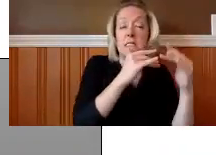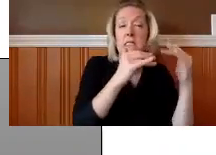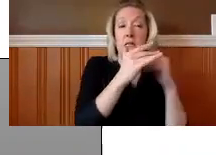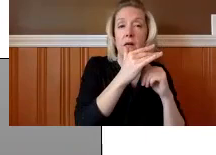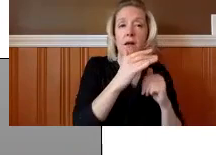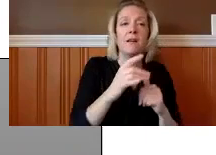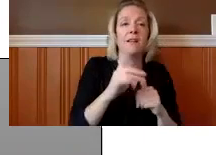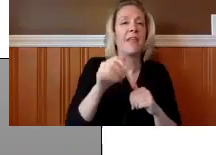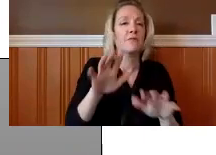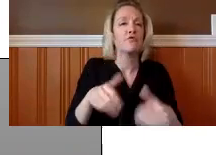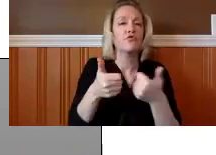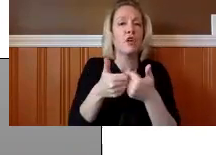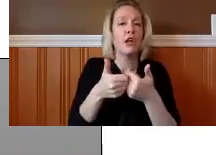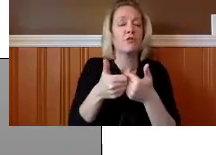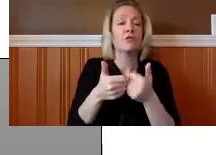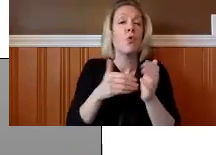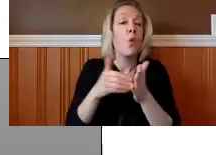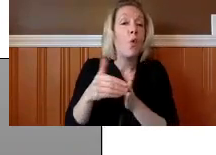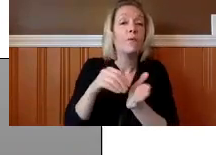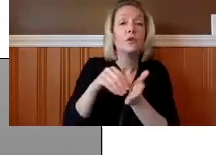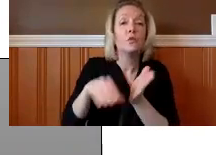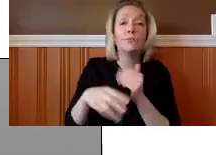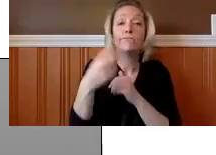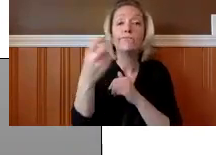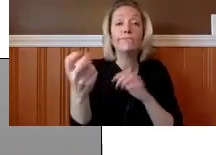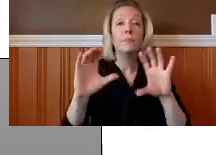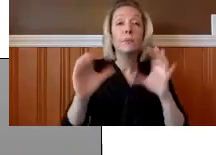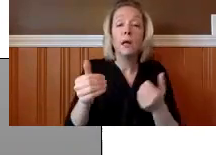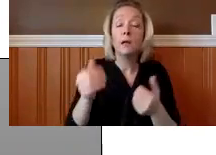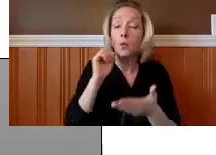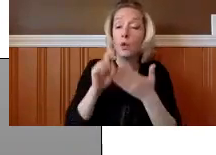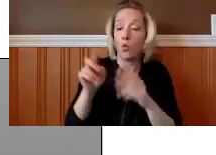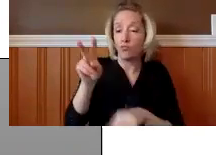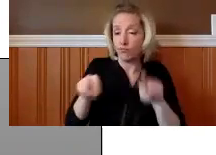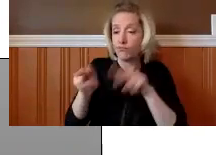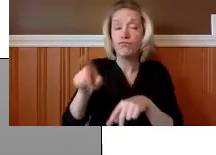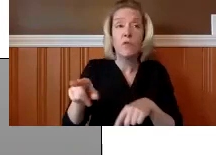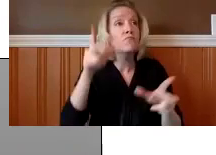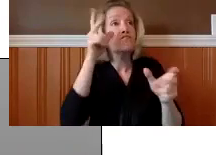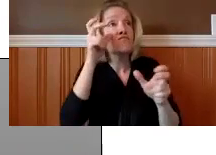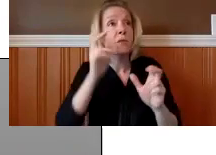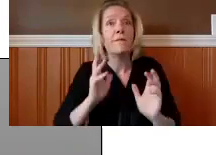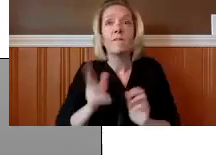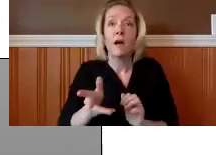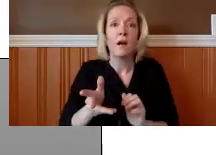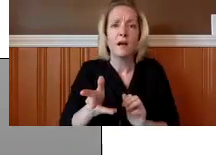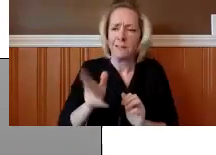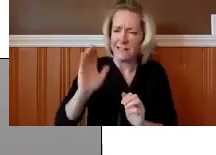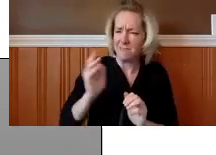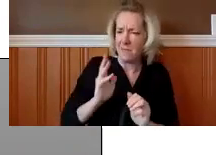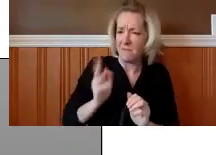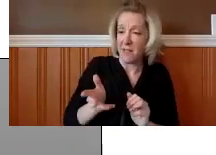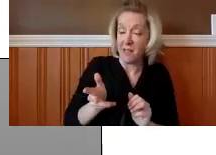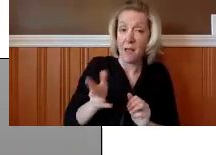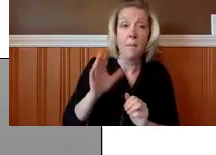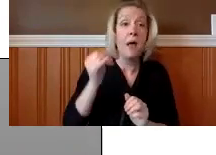in class and paying attention to the teacher and gaining knowledge. But as soon as the class breaks out